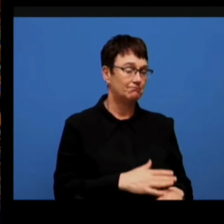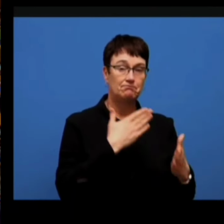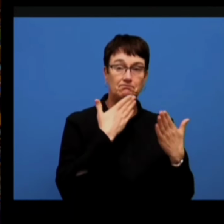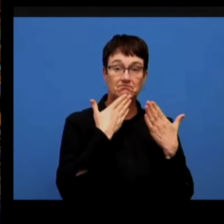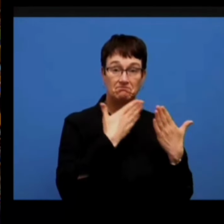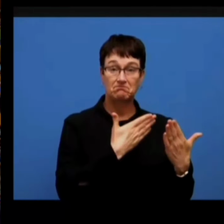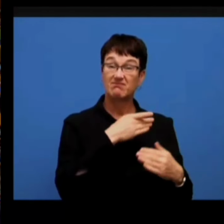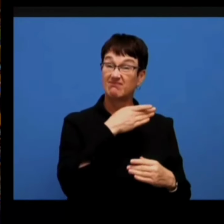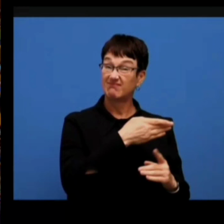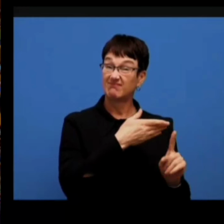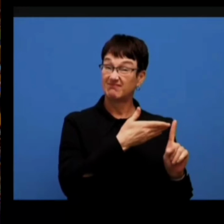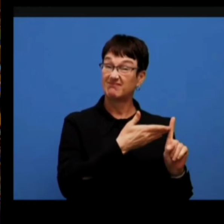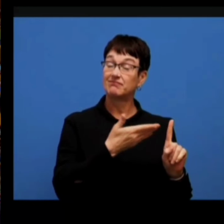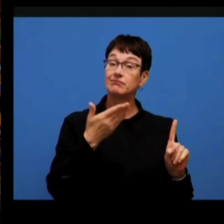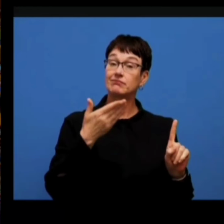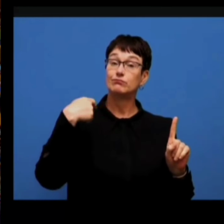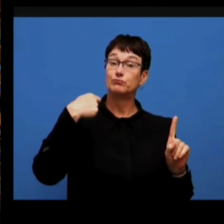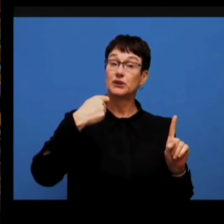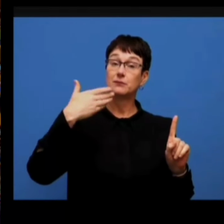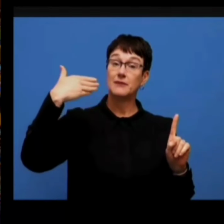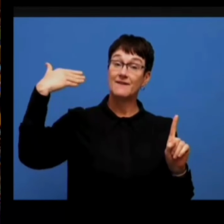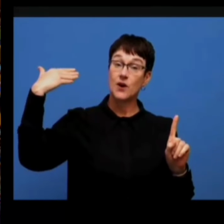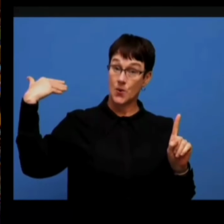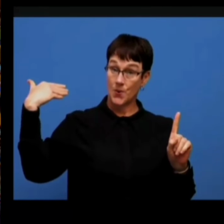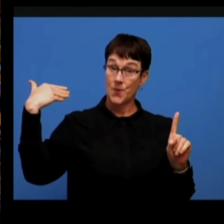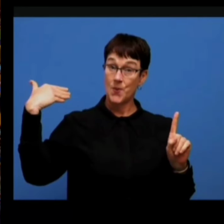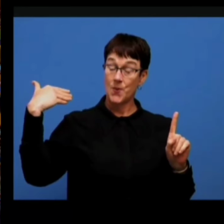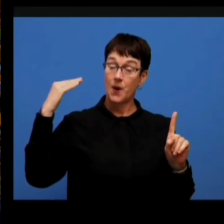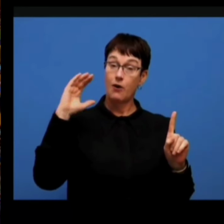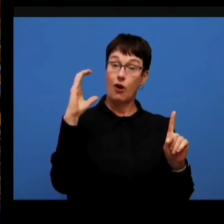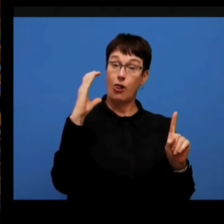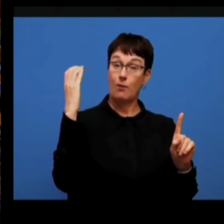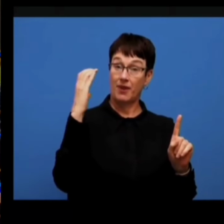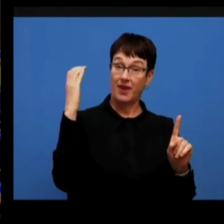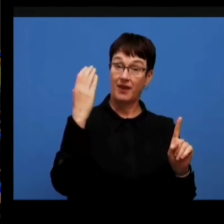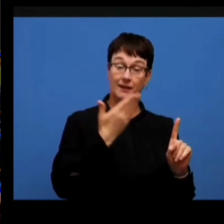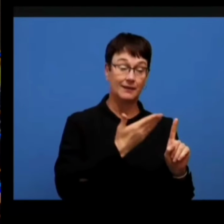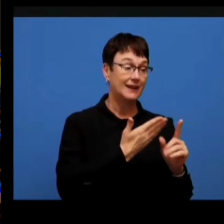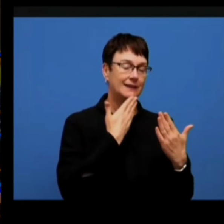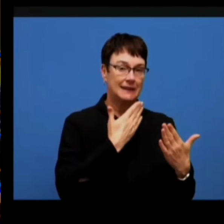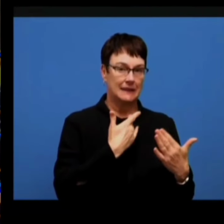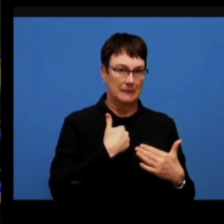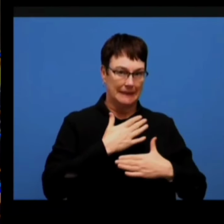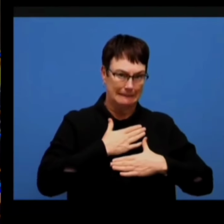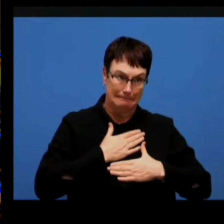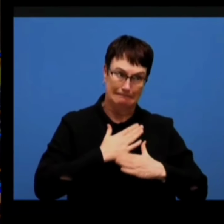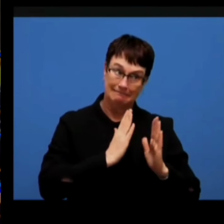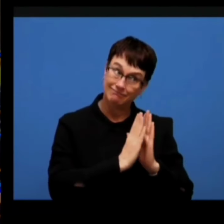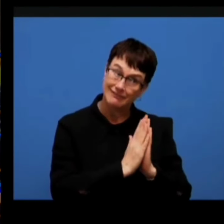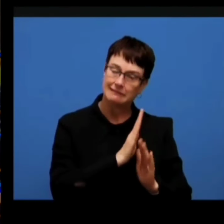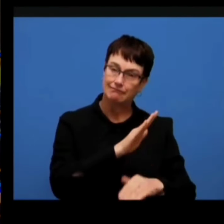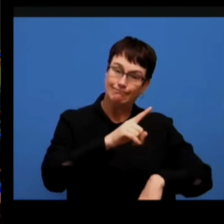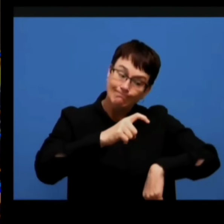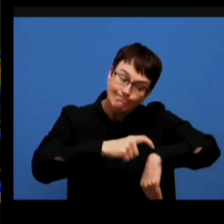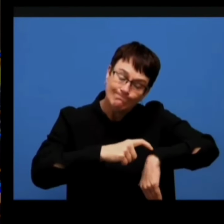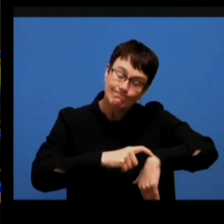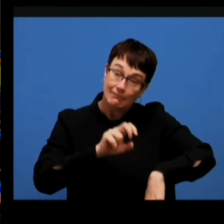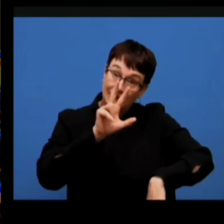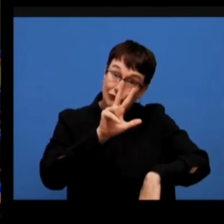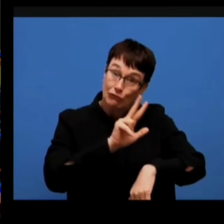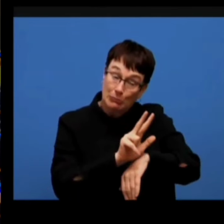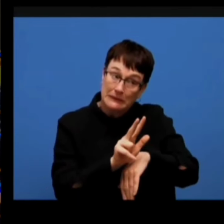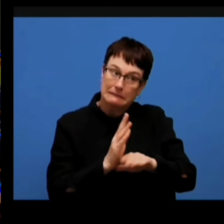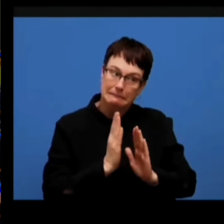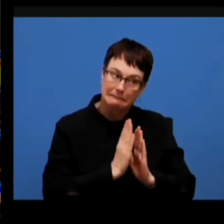And I still plead that we keep within the 3 minutes time limit. And I'll give the floor